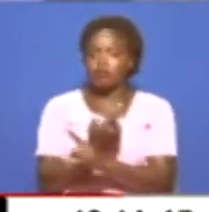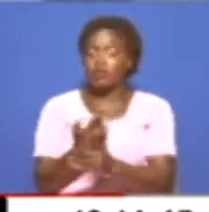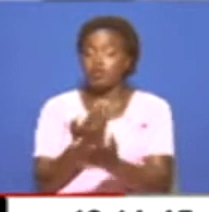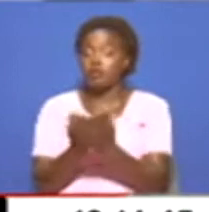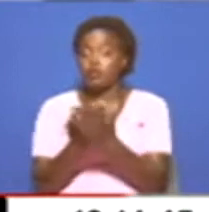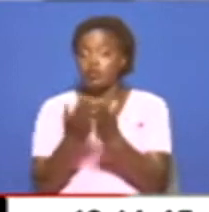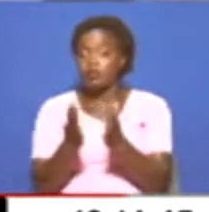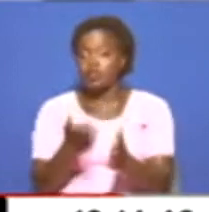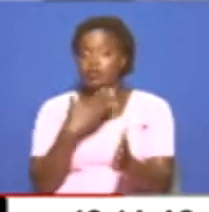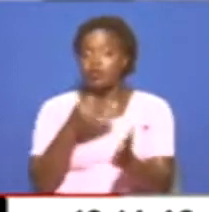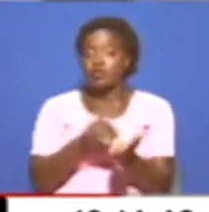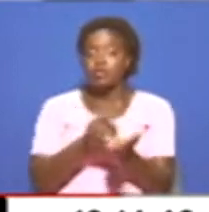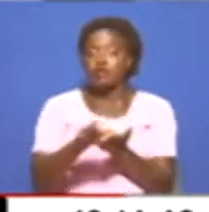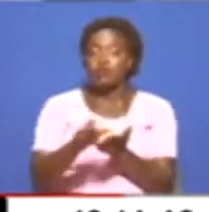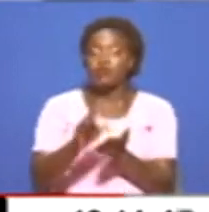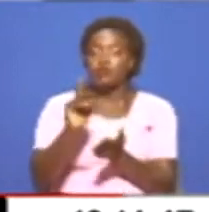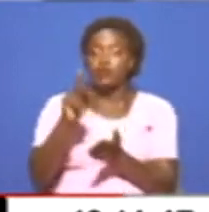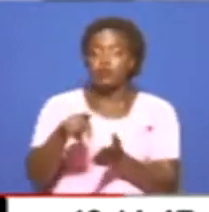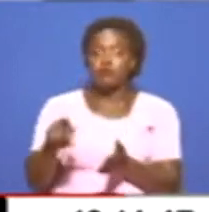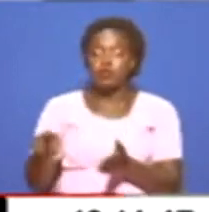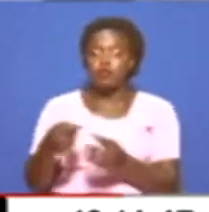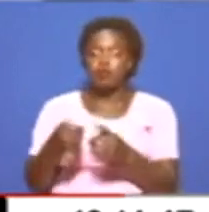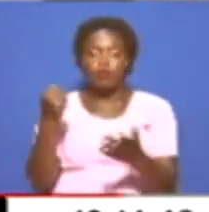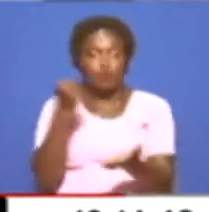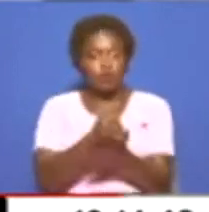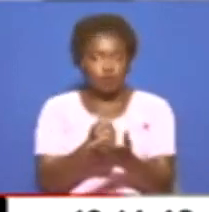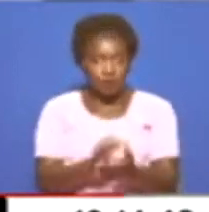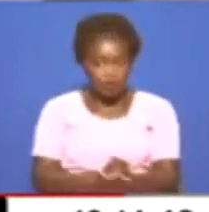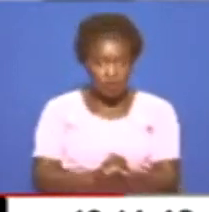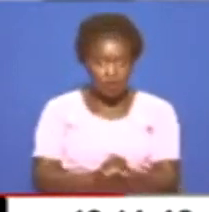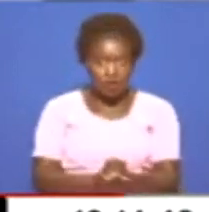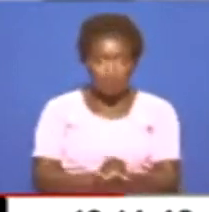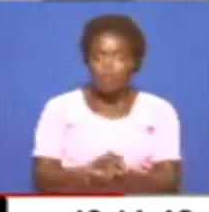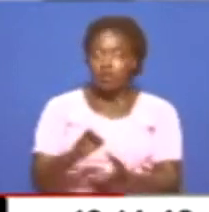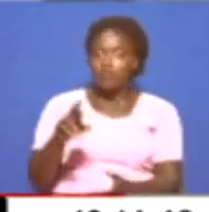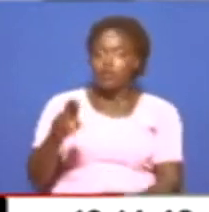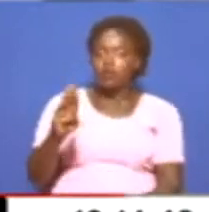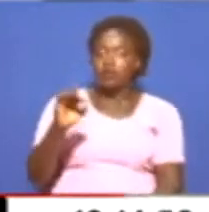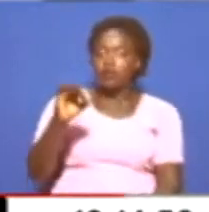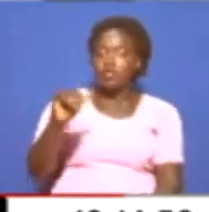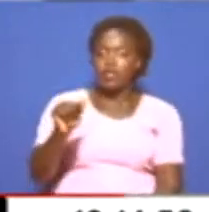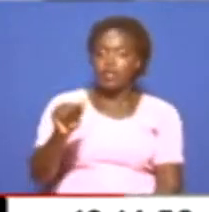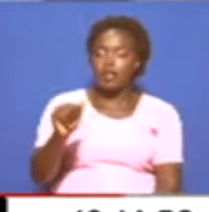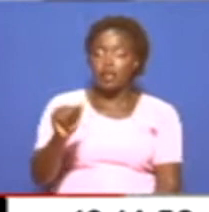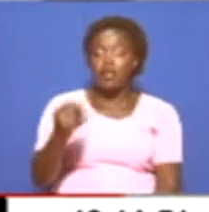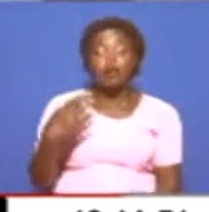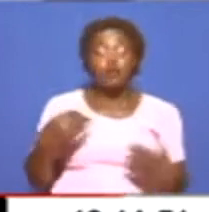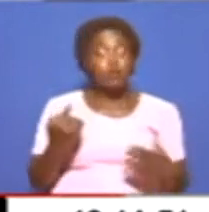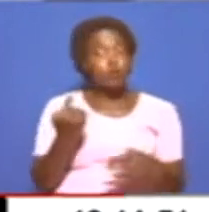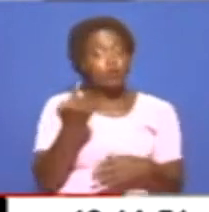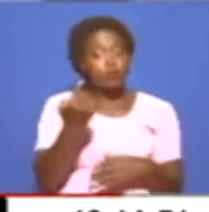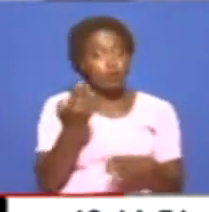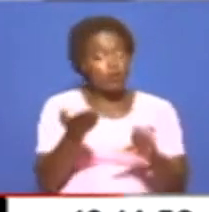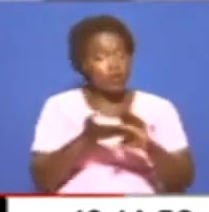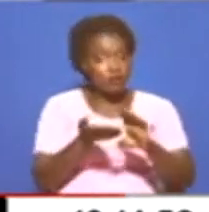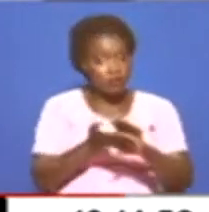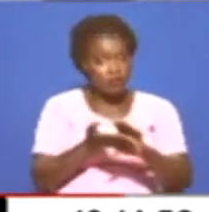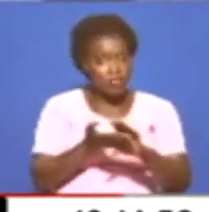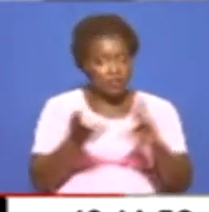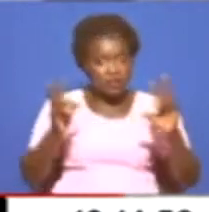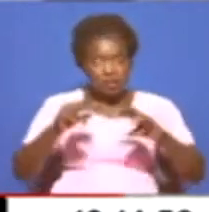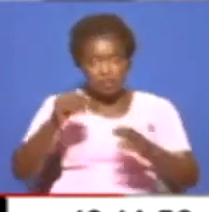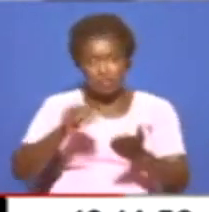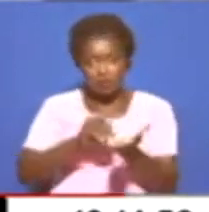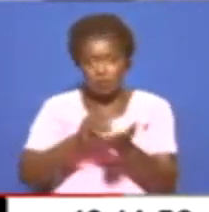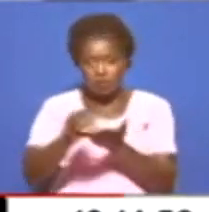wanted the removal of the DPP from office. Mm-hmm. So Mr. Rubia happened to be one of the people who had filed seeking the removal of the